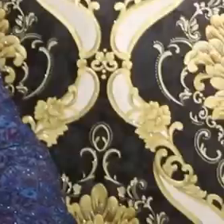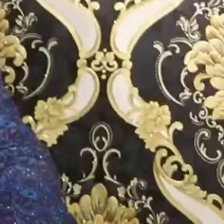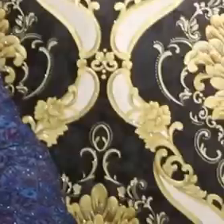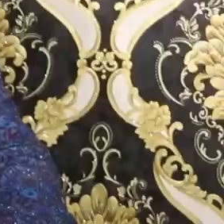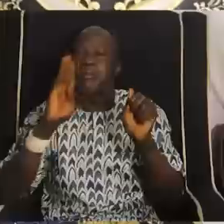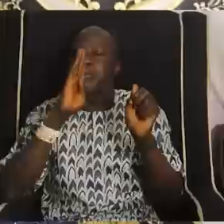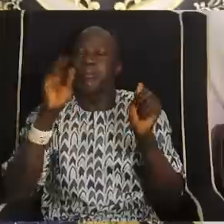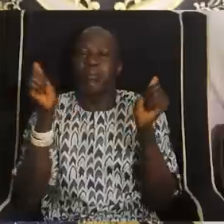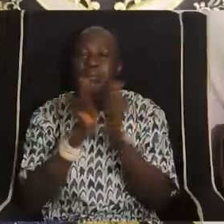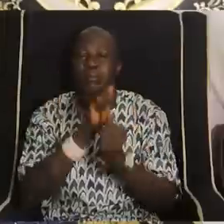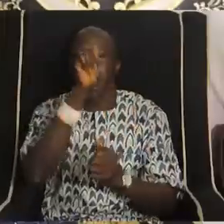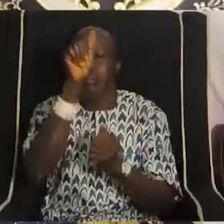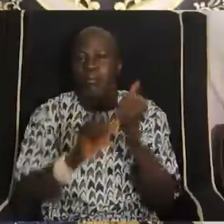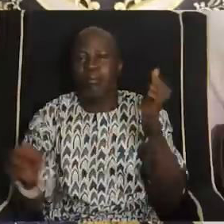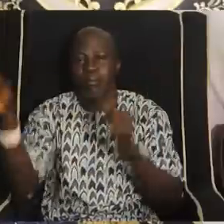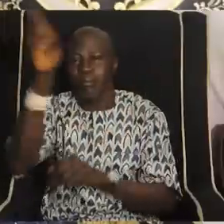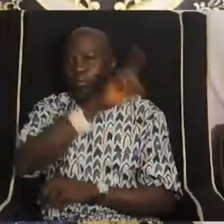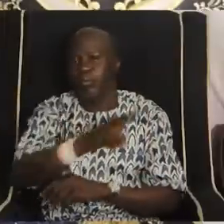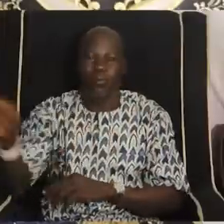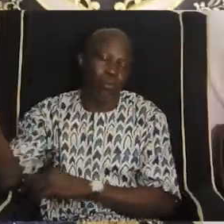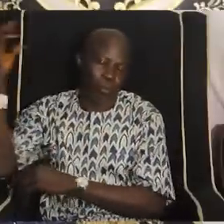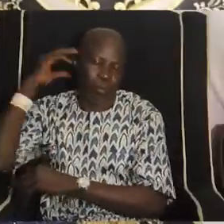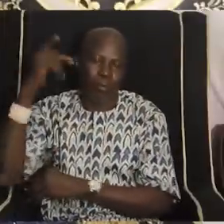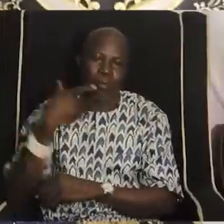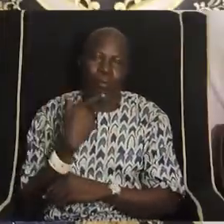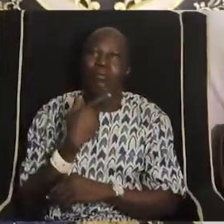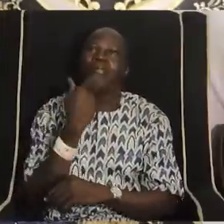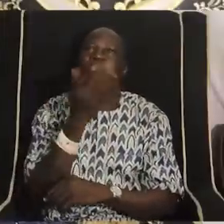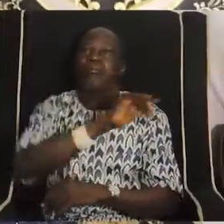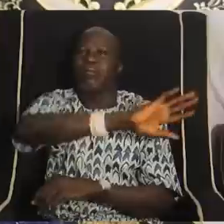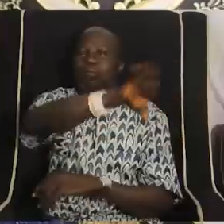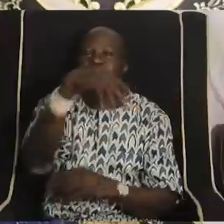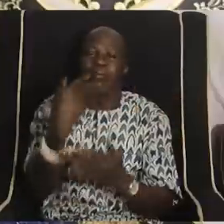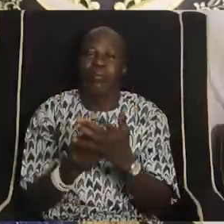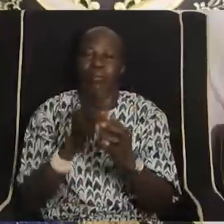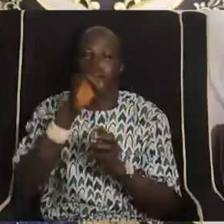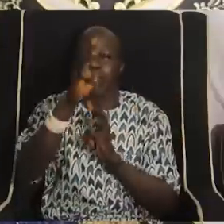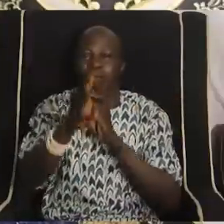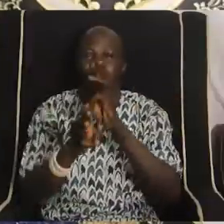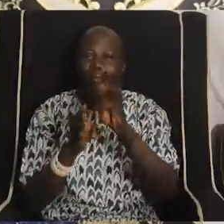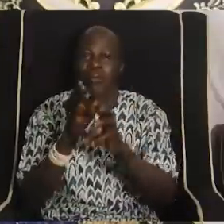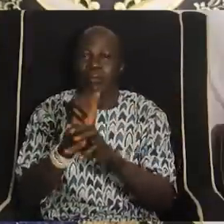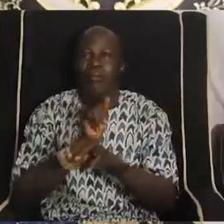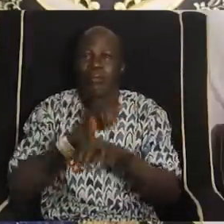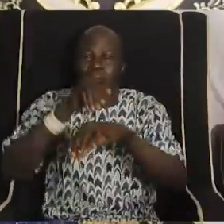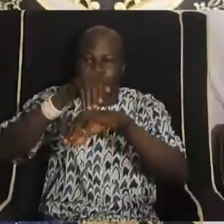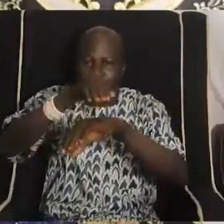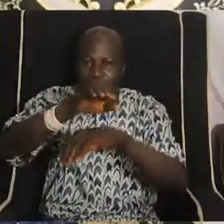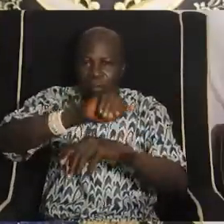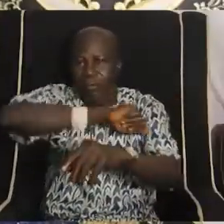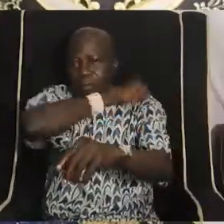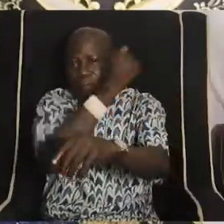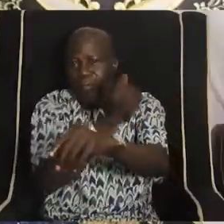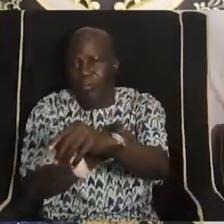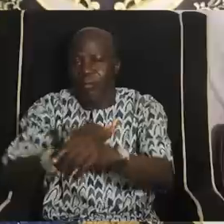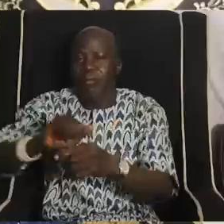de Nigeria tuntun to ese bo sori oye ohun la la ri po wa sile ohun o wa gbe ebun wa fun yin dabi ogun ibo to wa nugu oni be